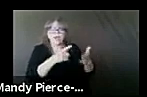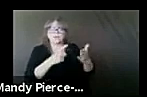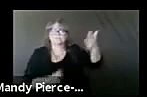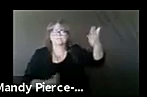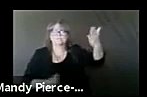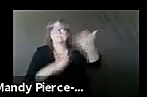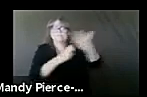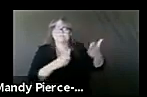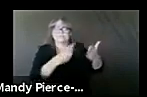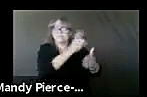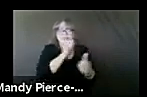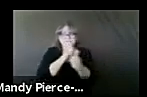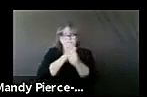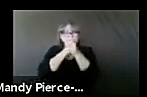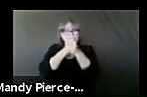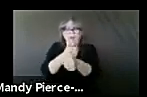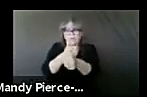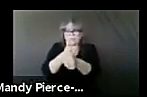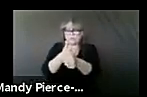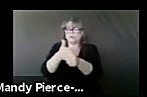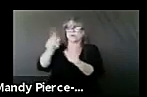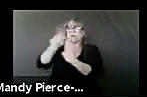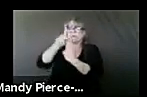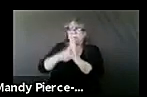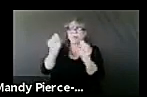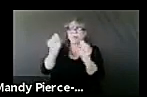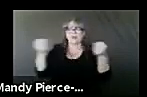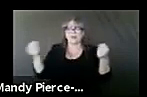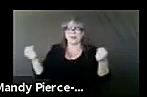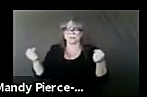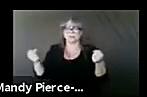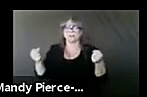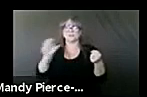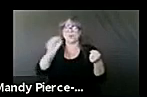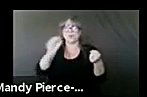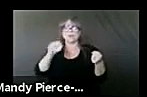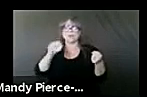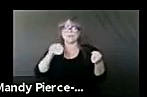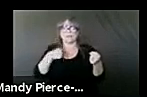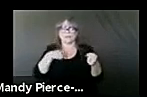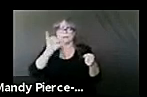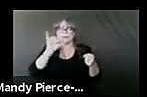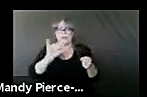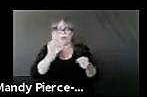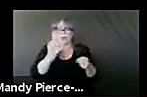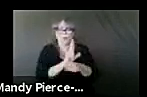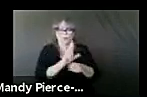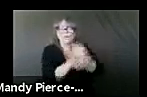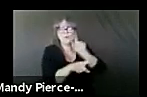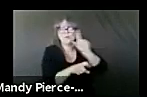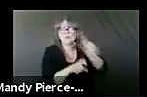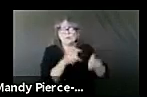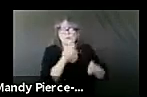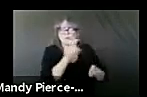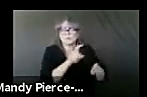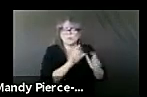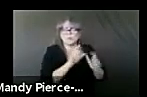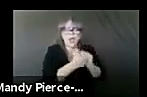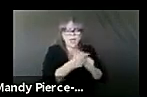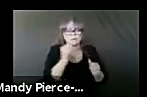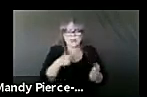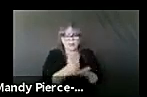so a lot of the work is using our surveyors to see what can we help, how can we show up as a partner and